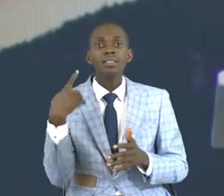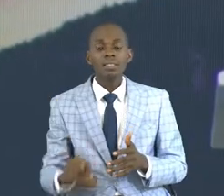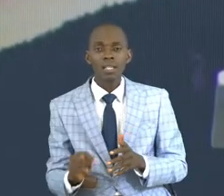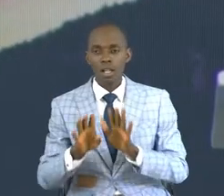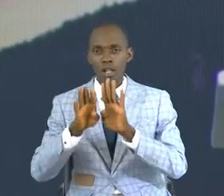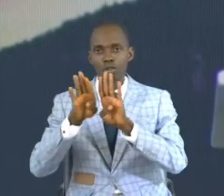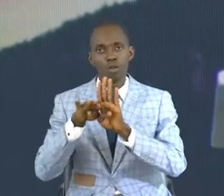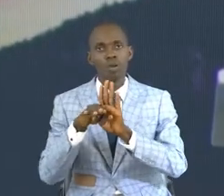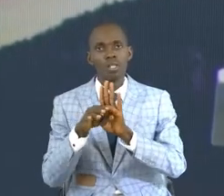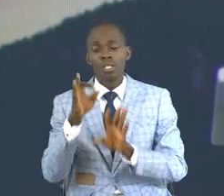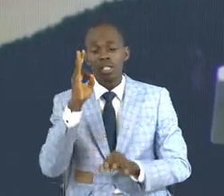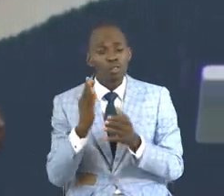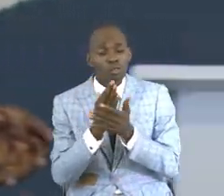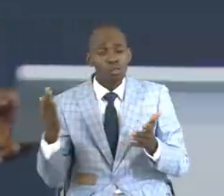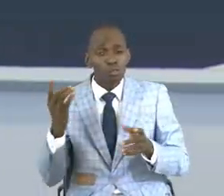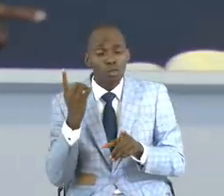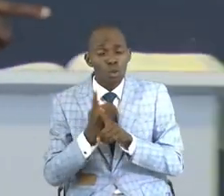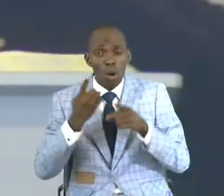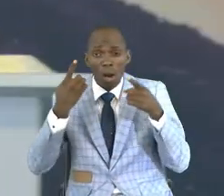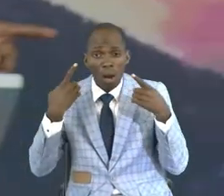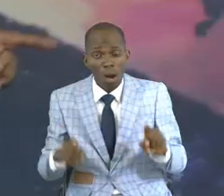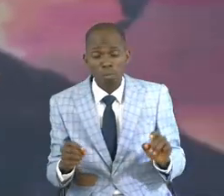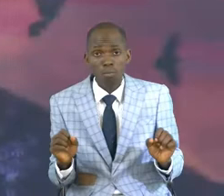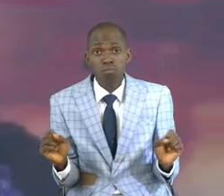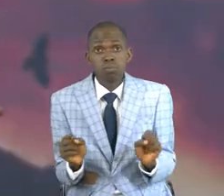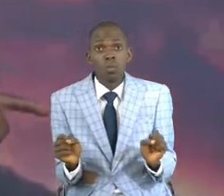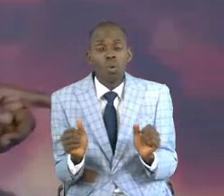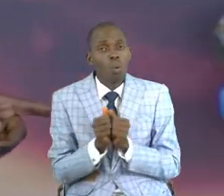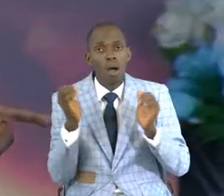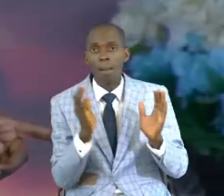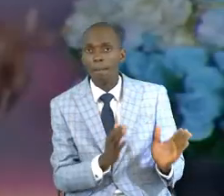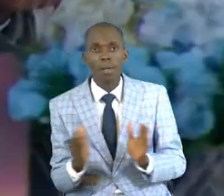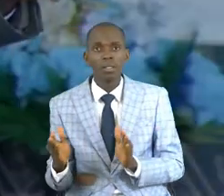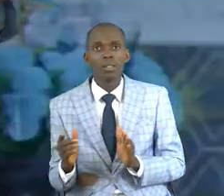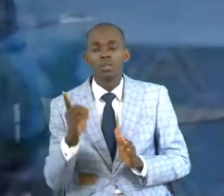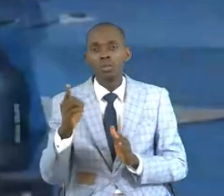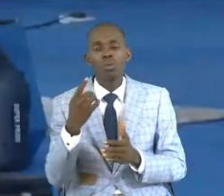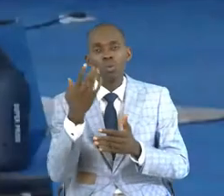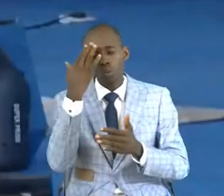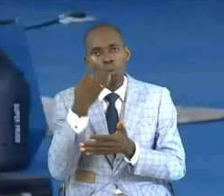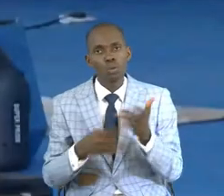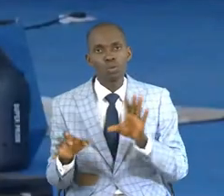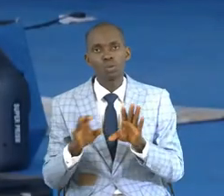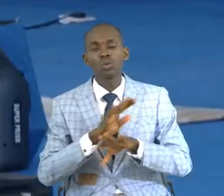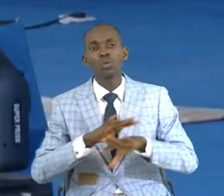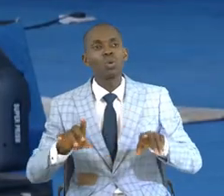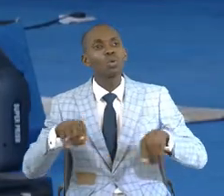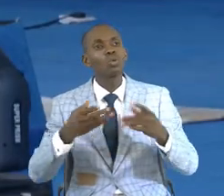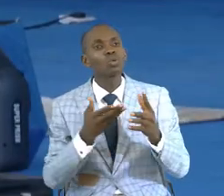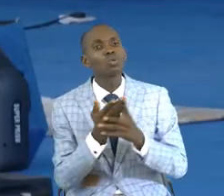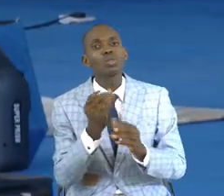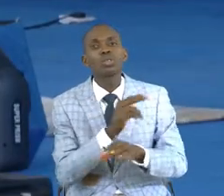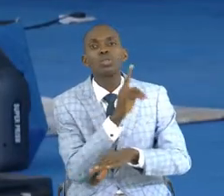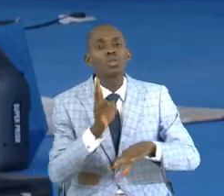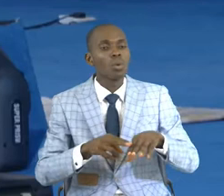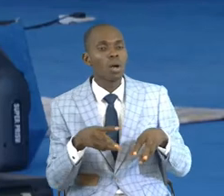something should happen that you don't take the normal route, and the only thing available is the